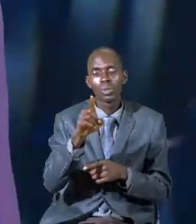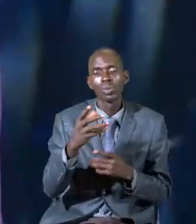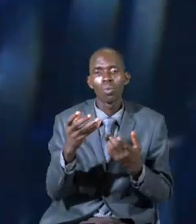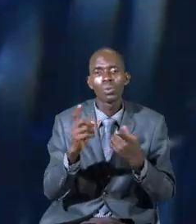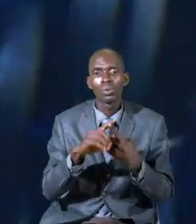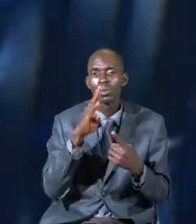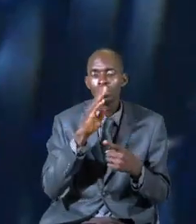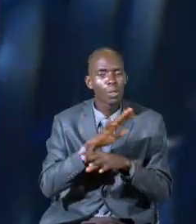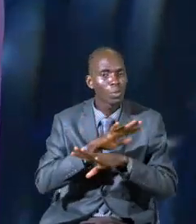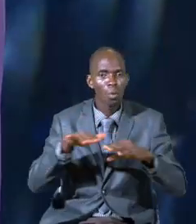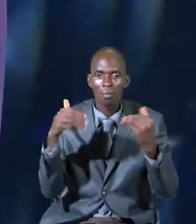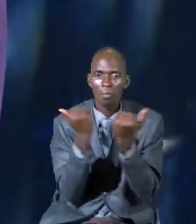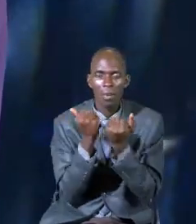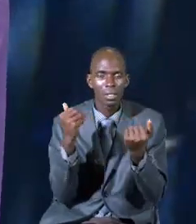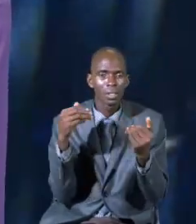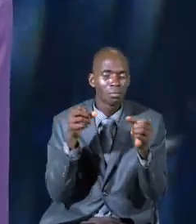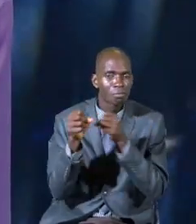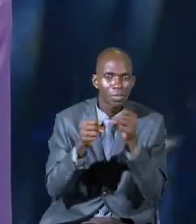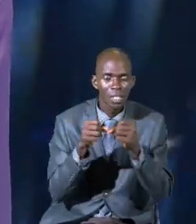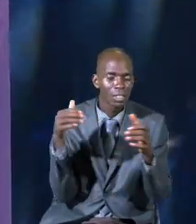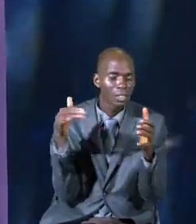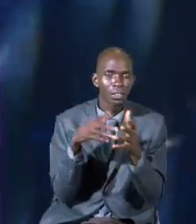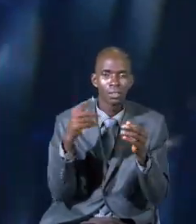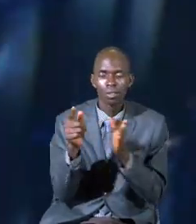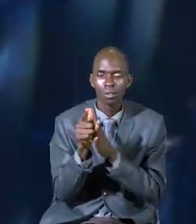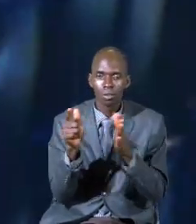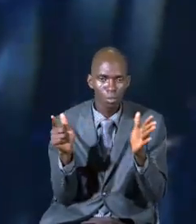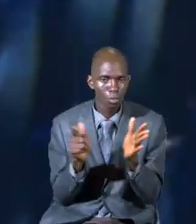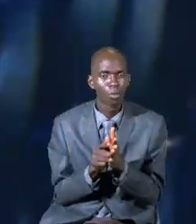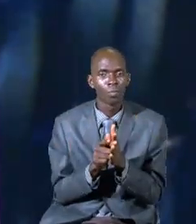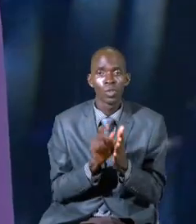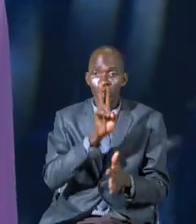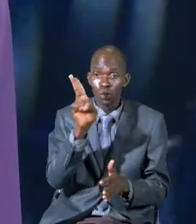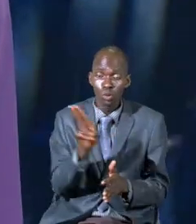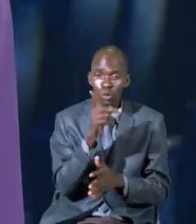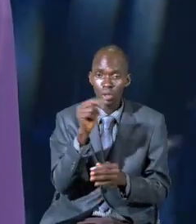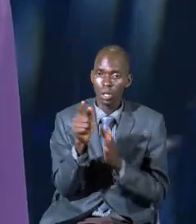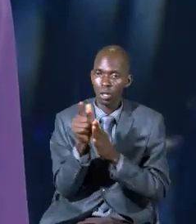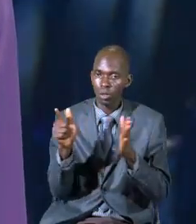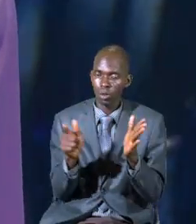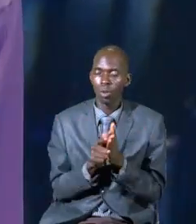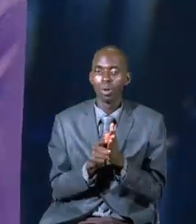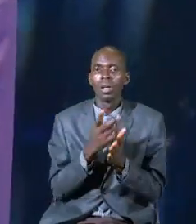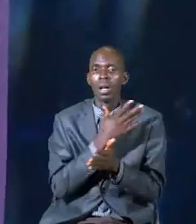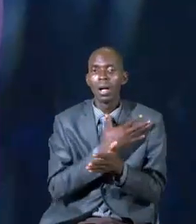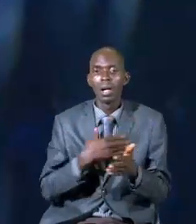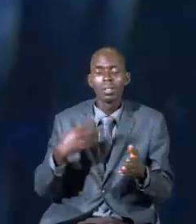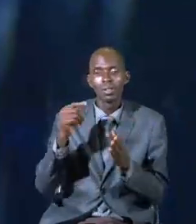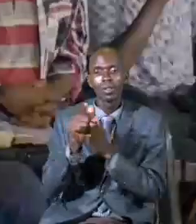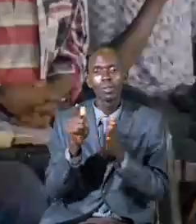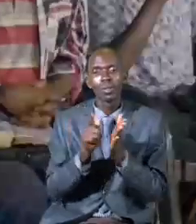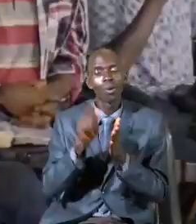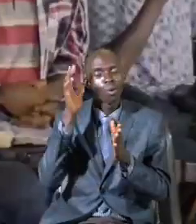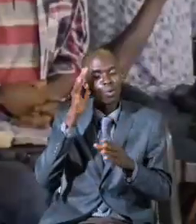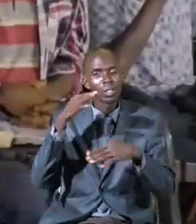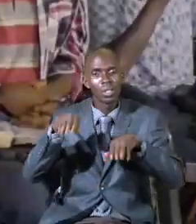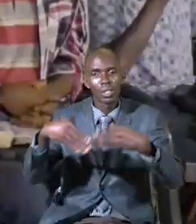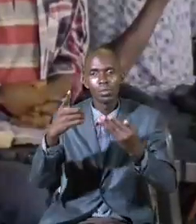kick against the law. Use it, and the Lord will make you a progress in life, in